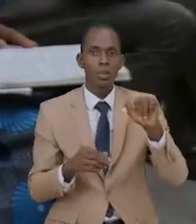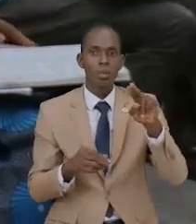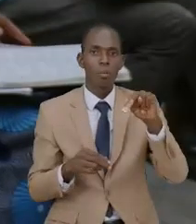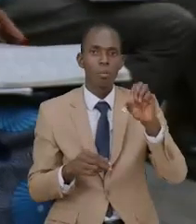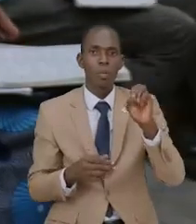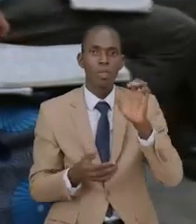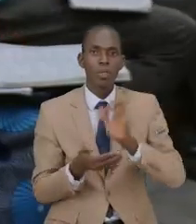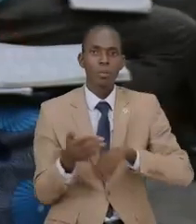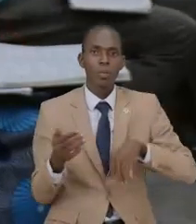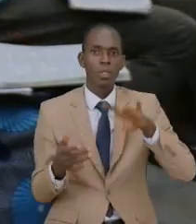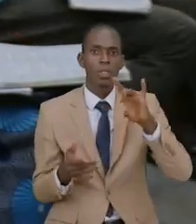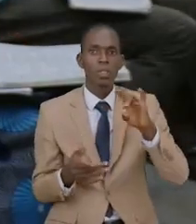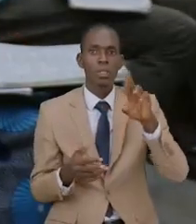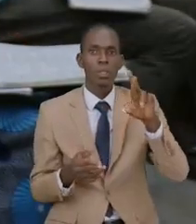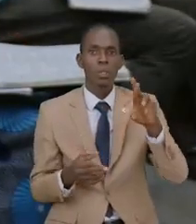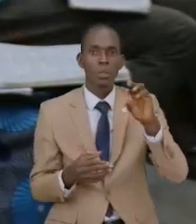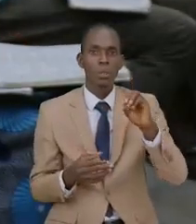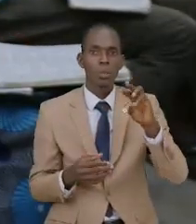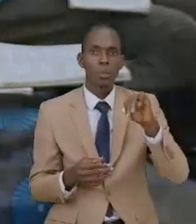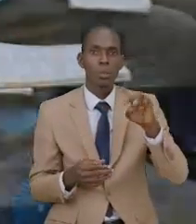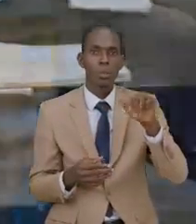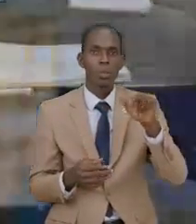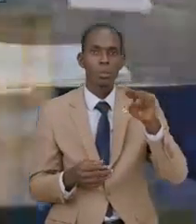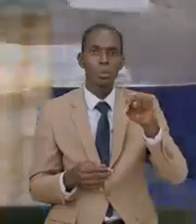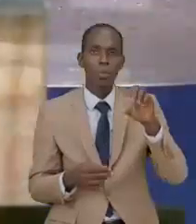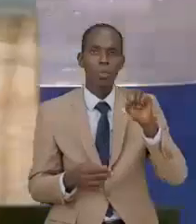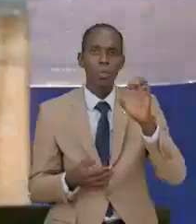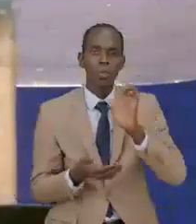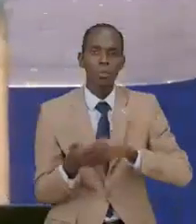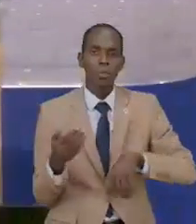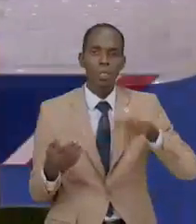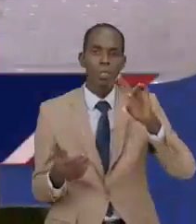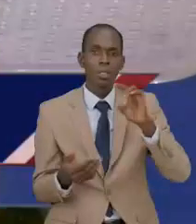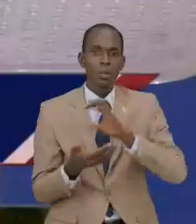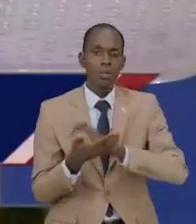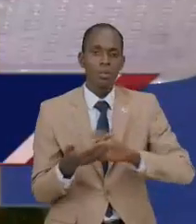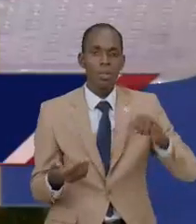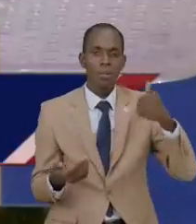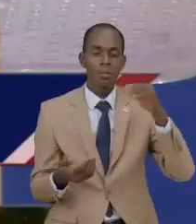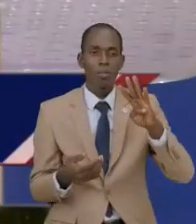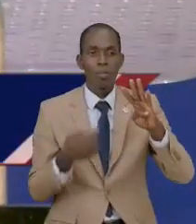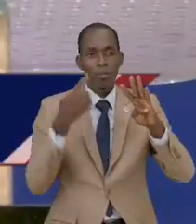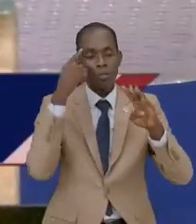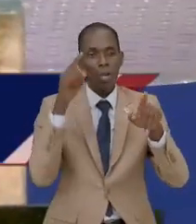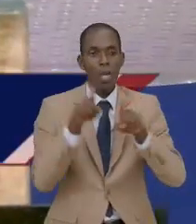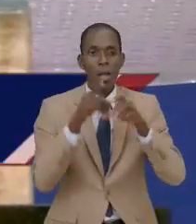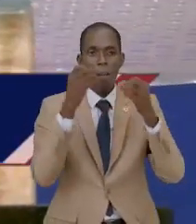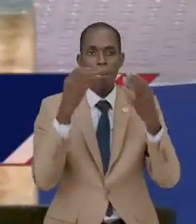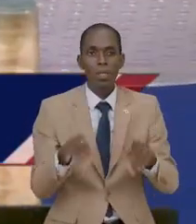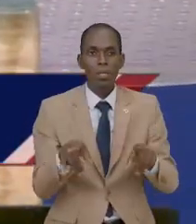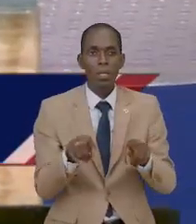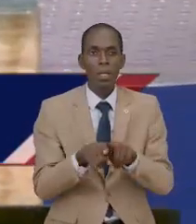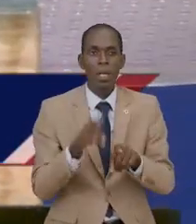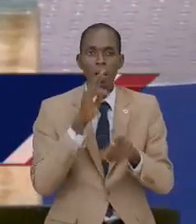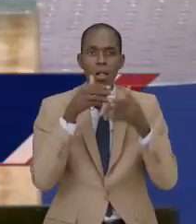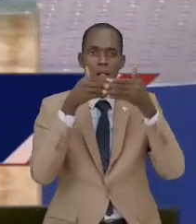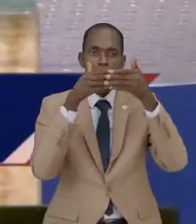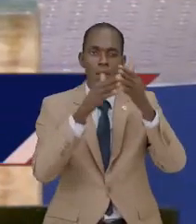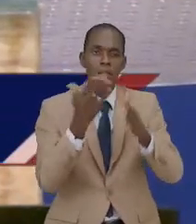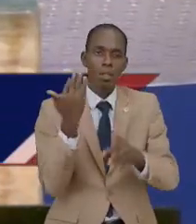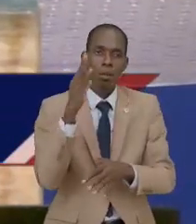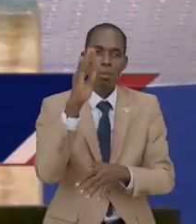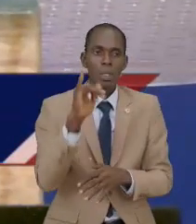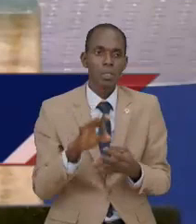we're looking at verse 14. Romans chapter 8, verse 14. For as many as are led by the Spirit